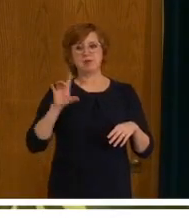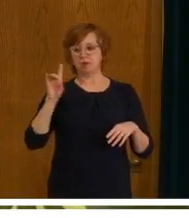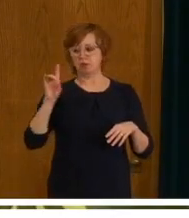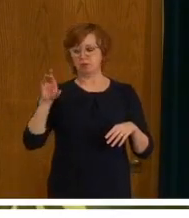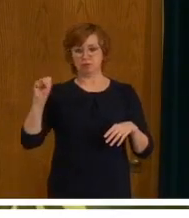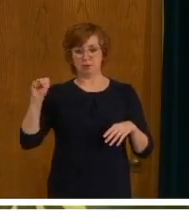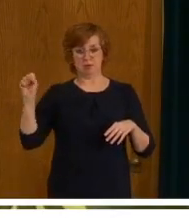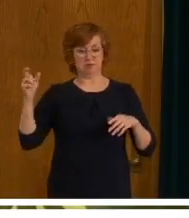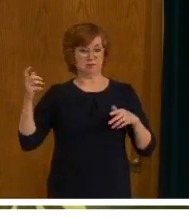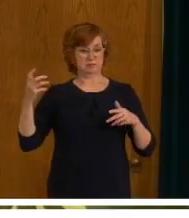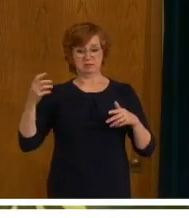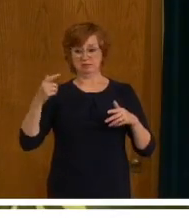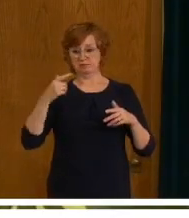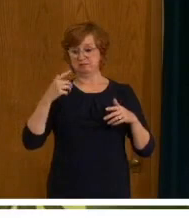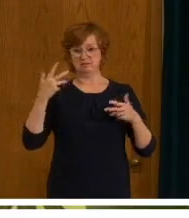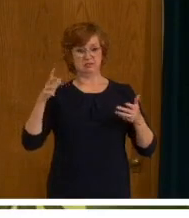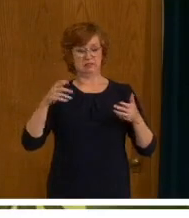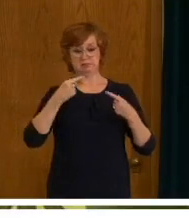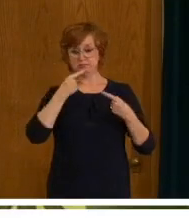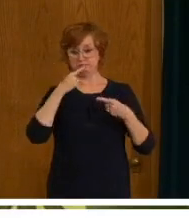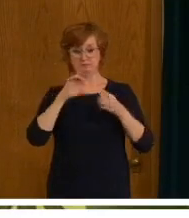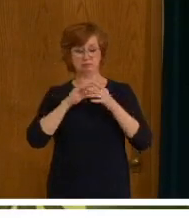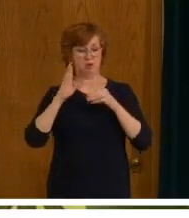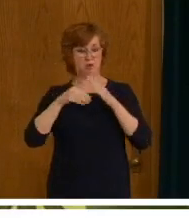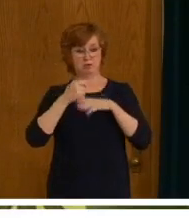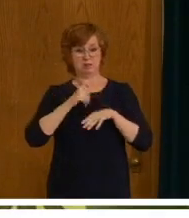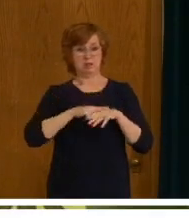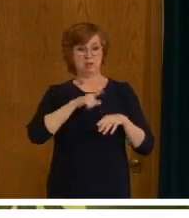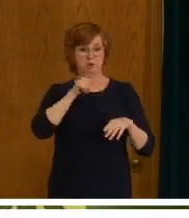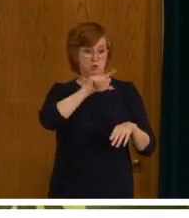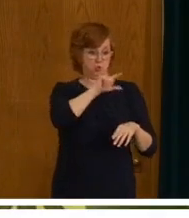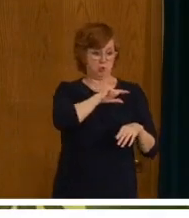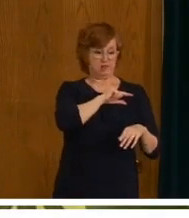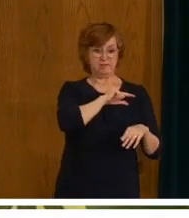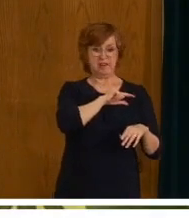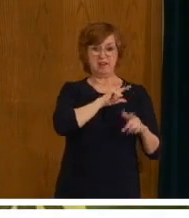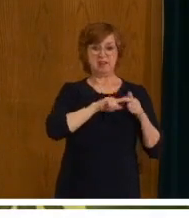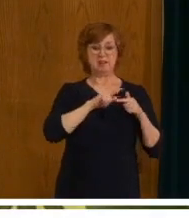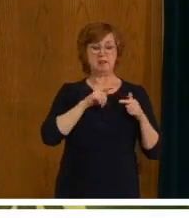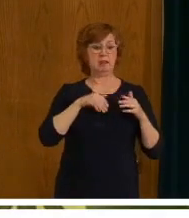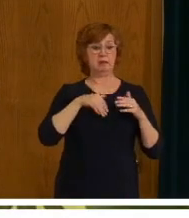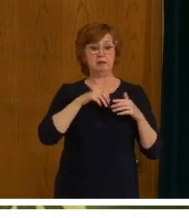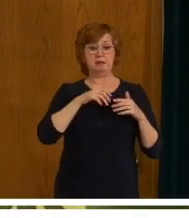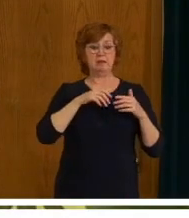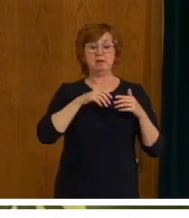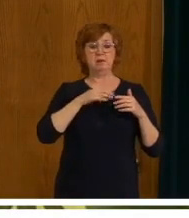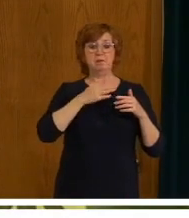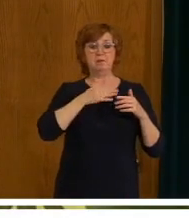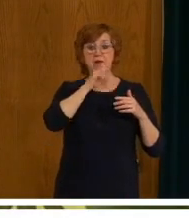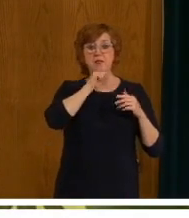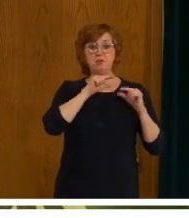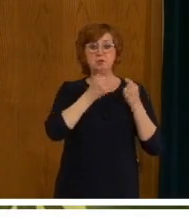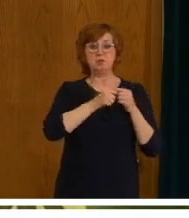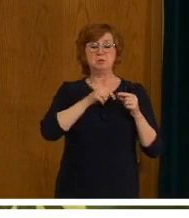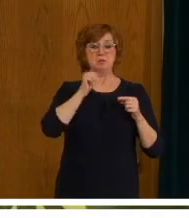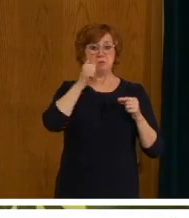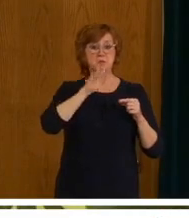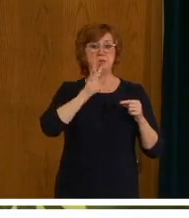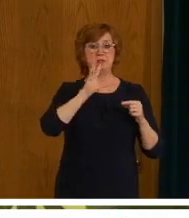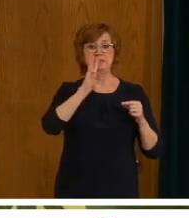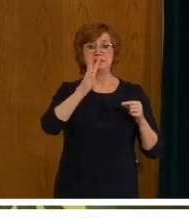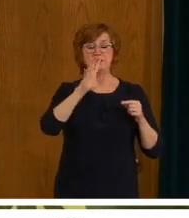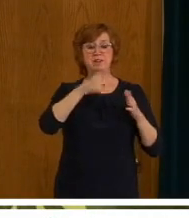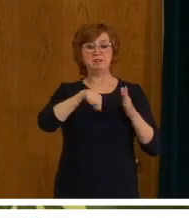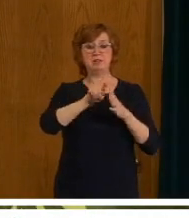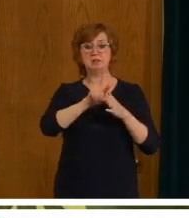said, once you are eligible, you are always eligible. And we have seen a number of folks come in over the age of 40 even the course of the past